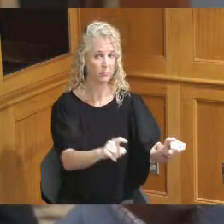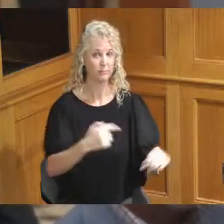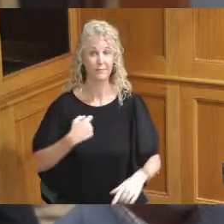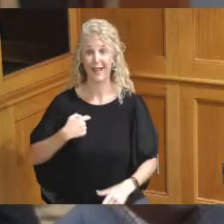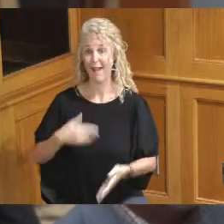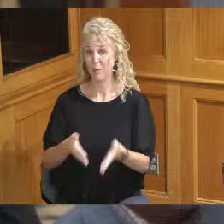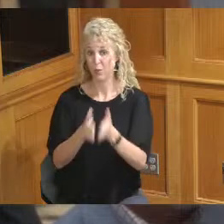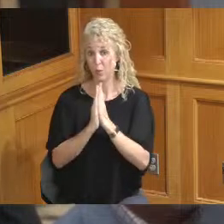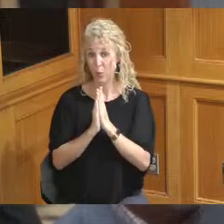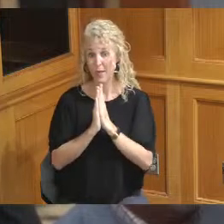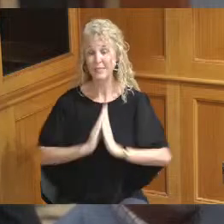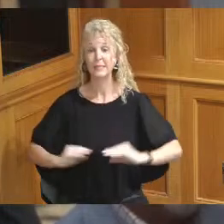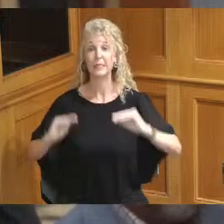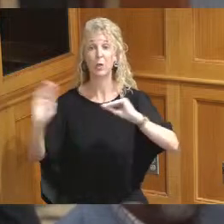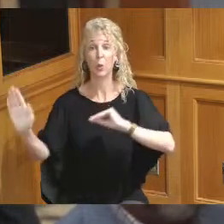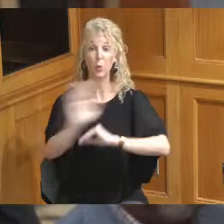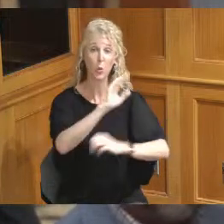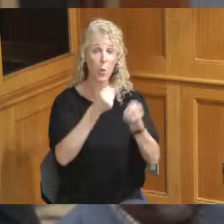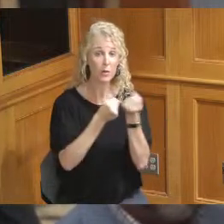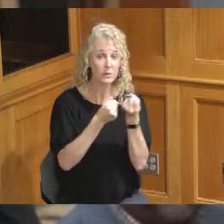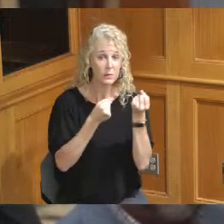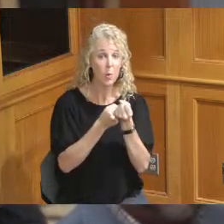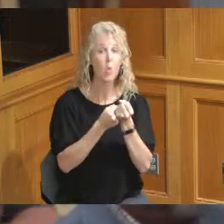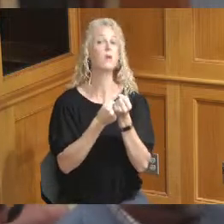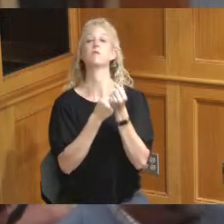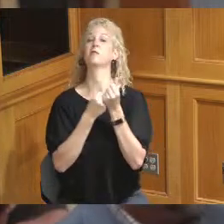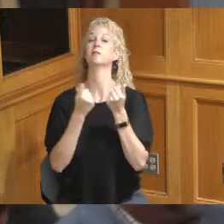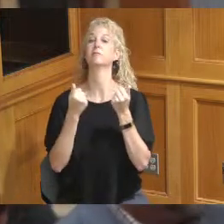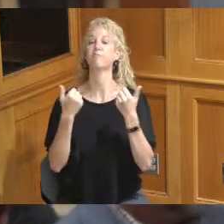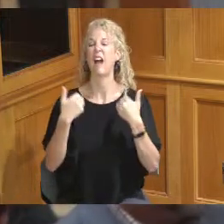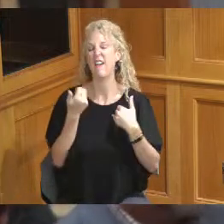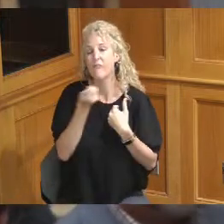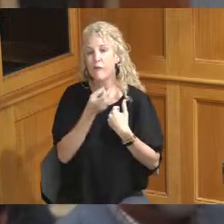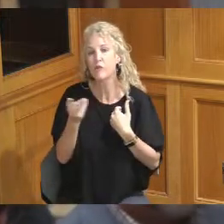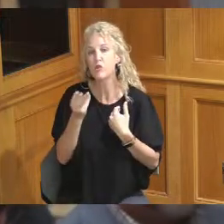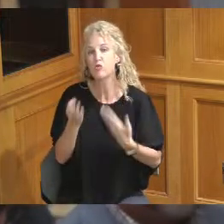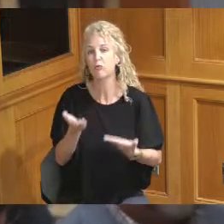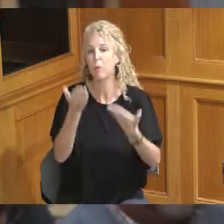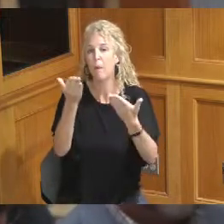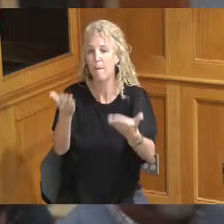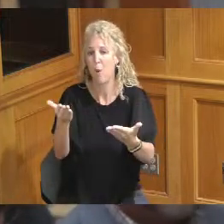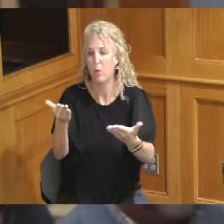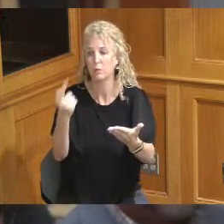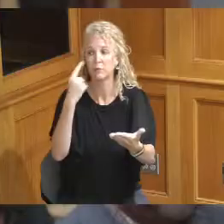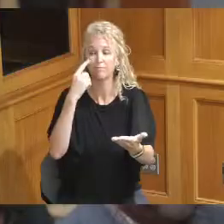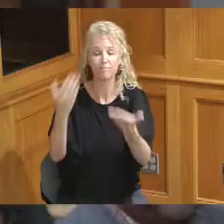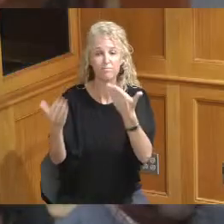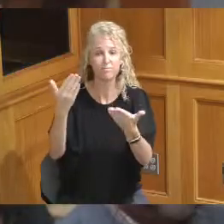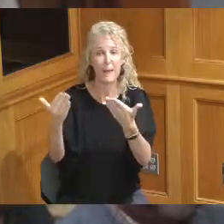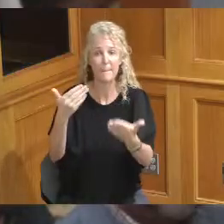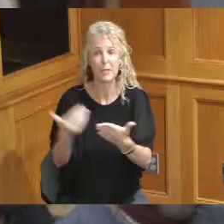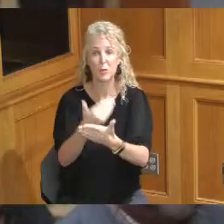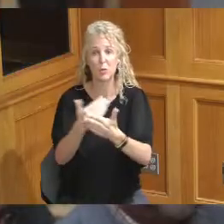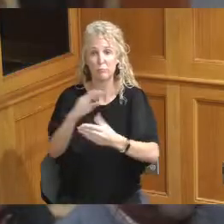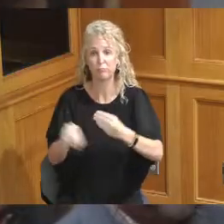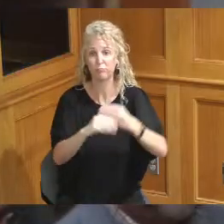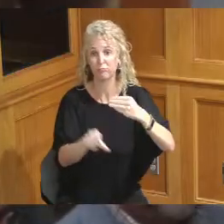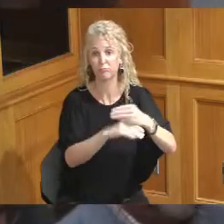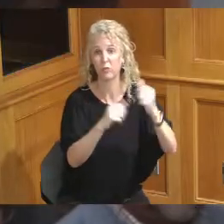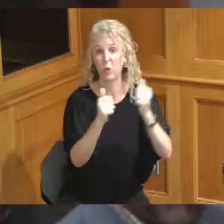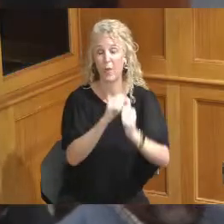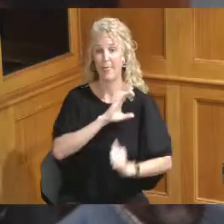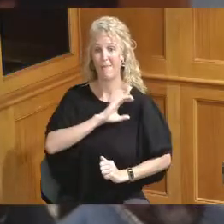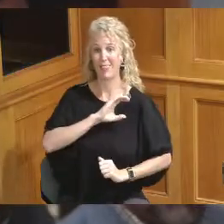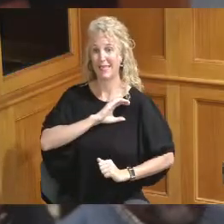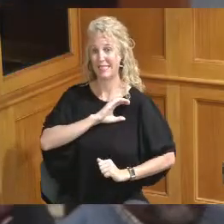am requesting your support considering the following proposals as potential additions to law enforcement policies